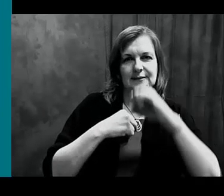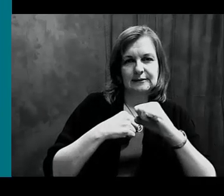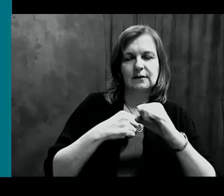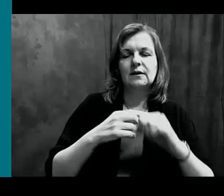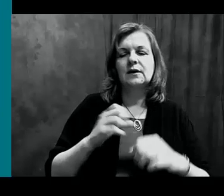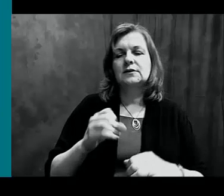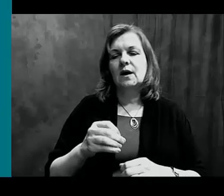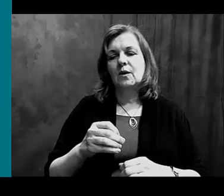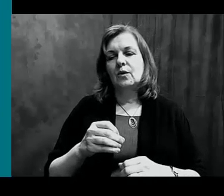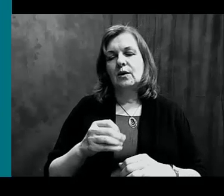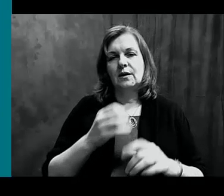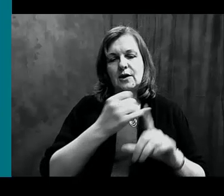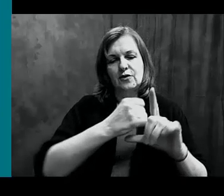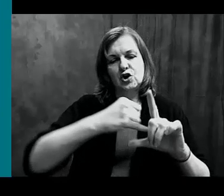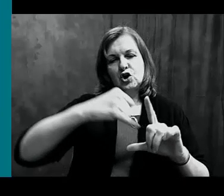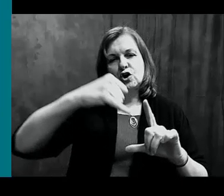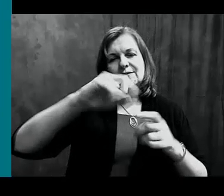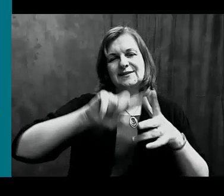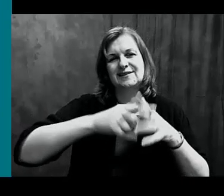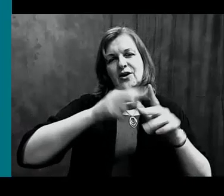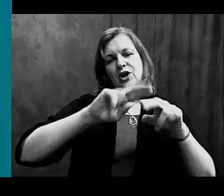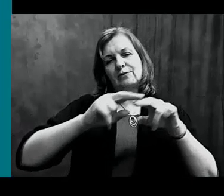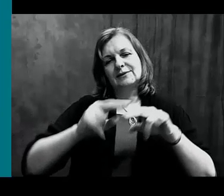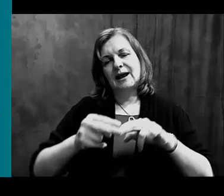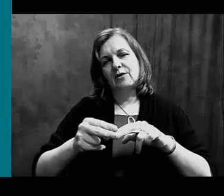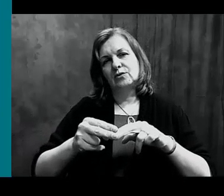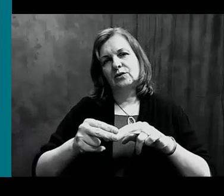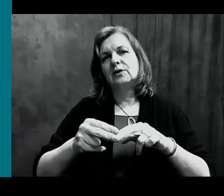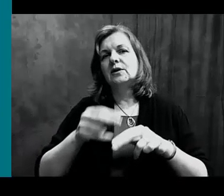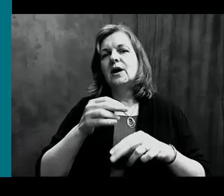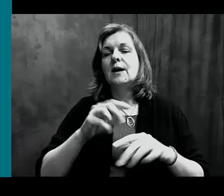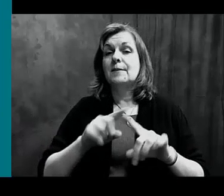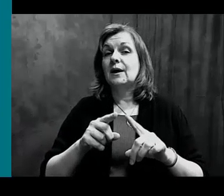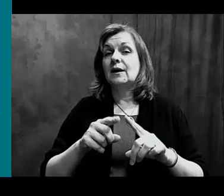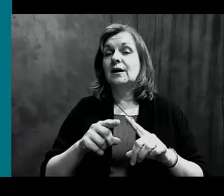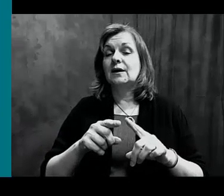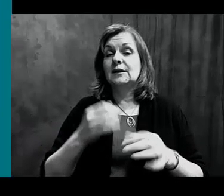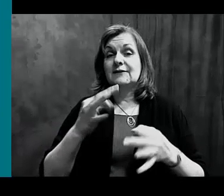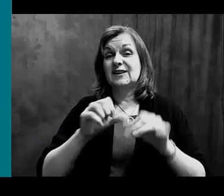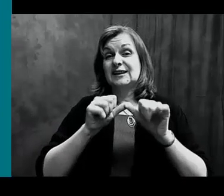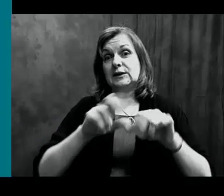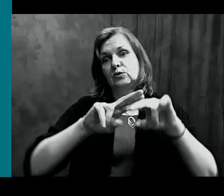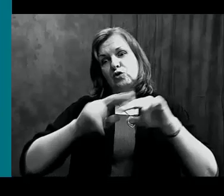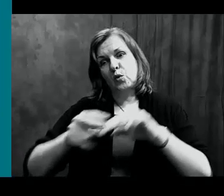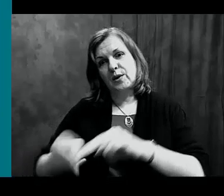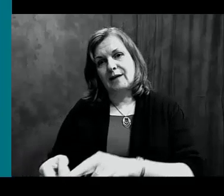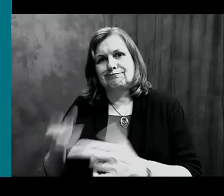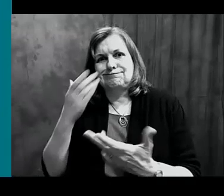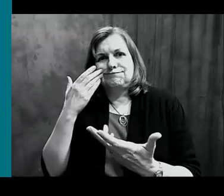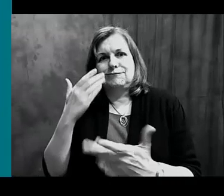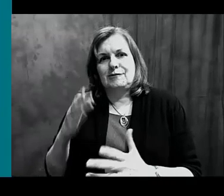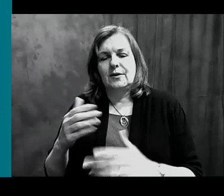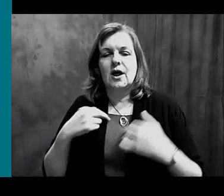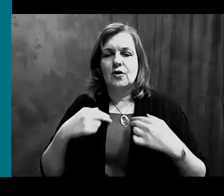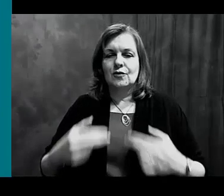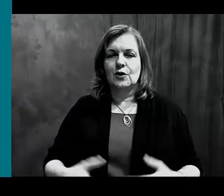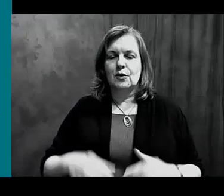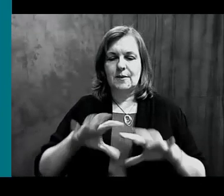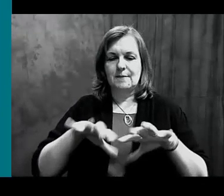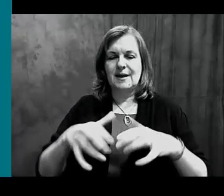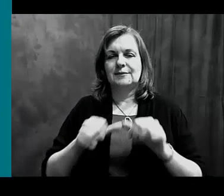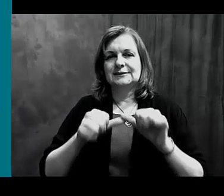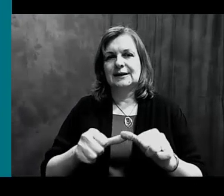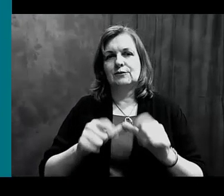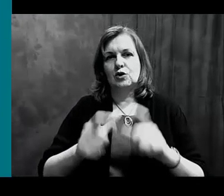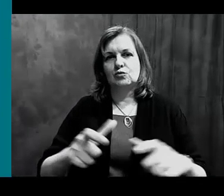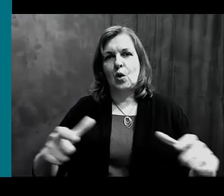quite this high. So the curve actually started to come down a little bit sooner. But if it's going to continue to come down, we don't know,